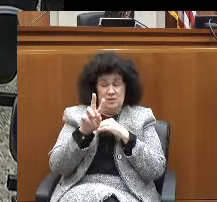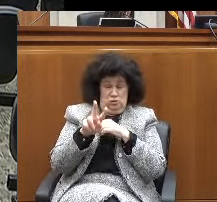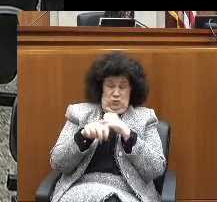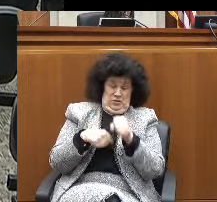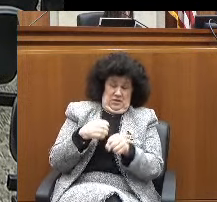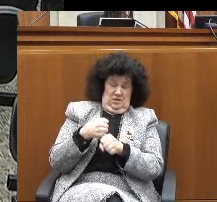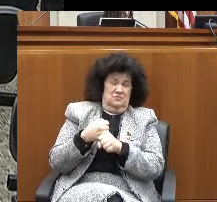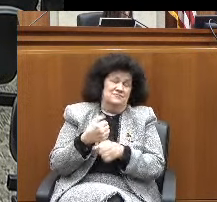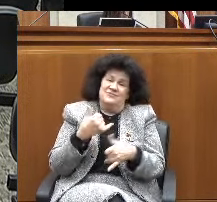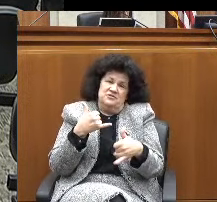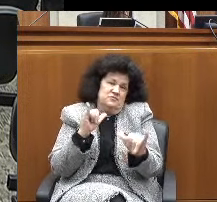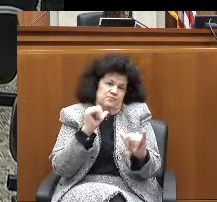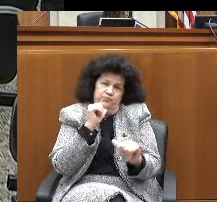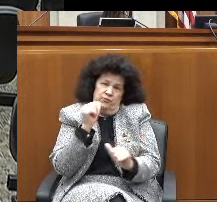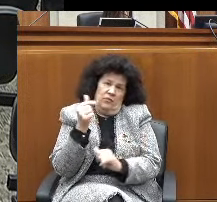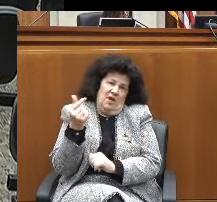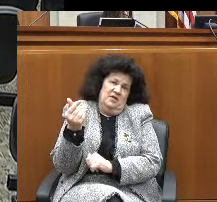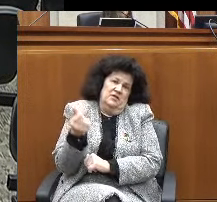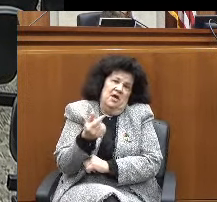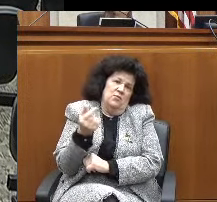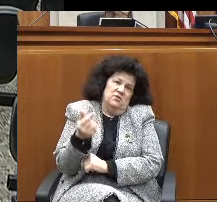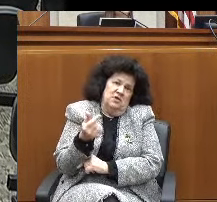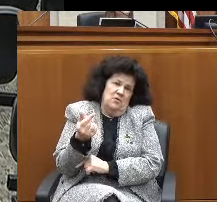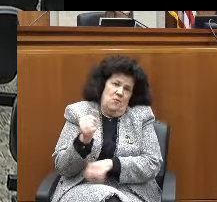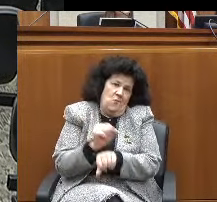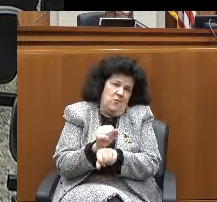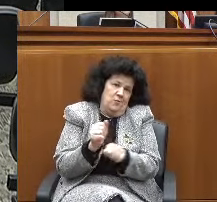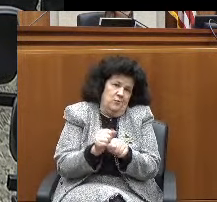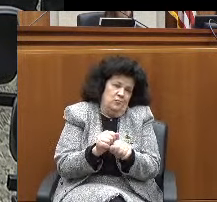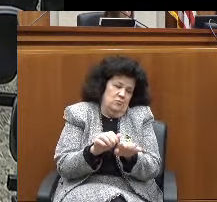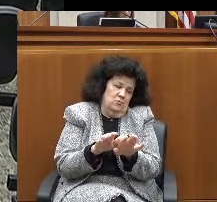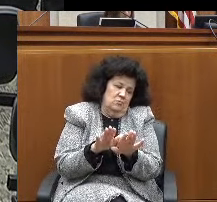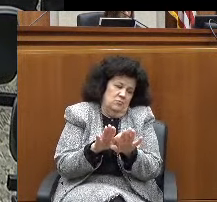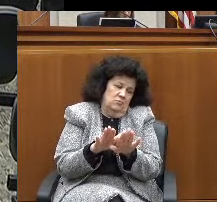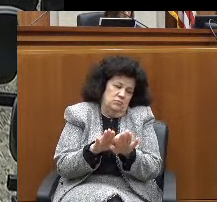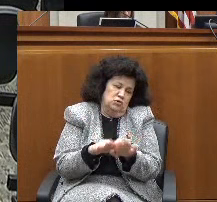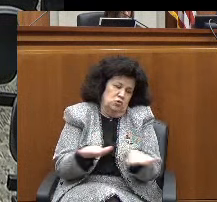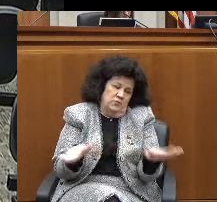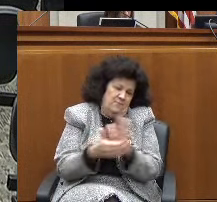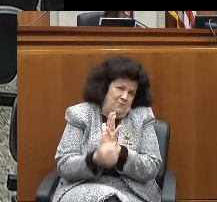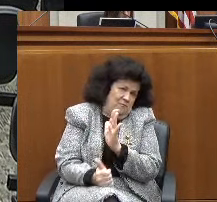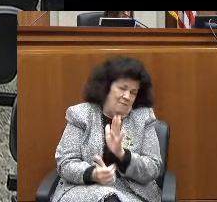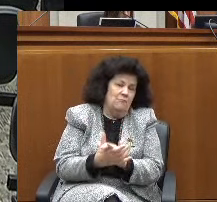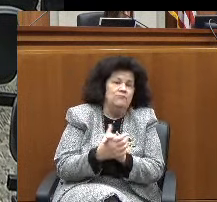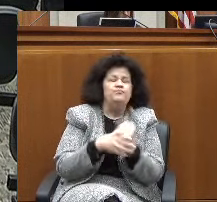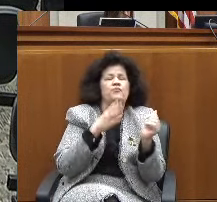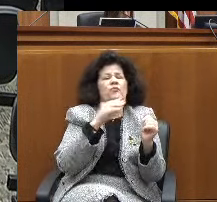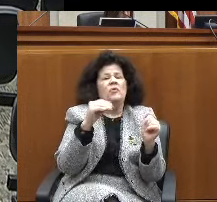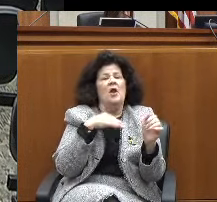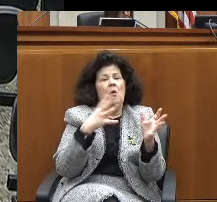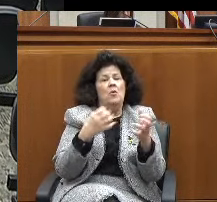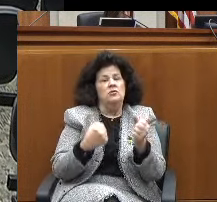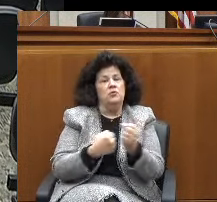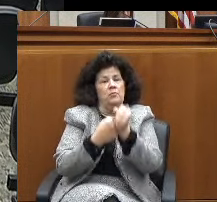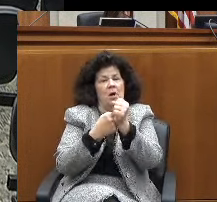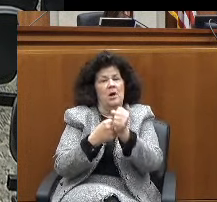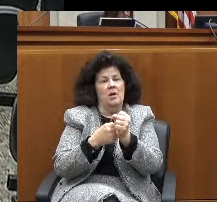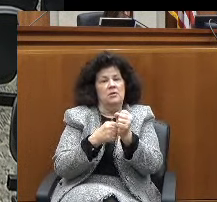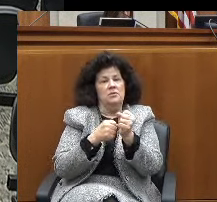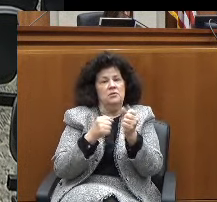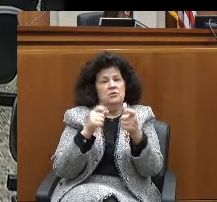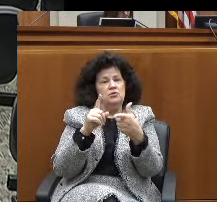it's not getting a good employee. And also, I do support growing our